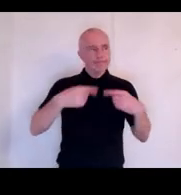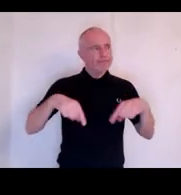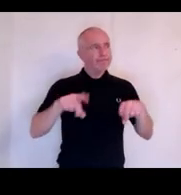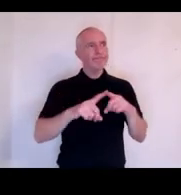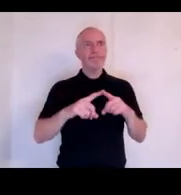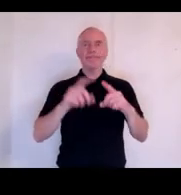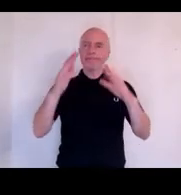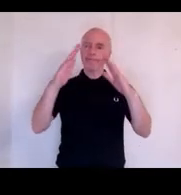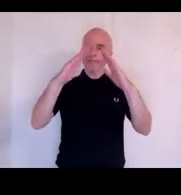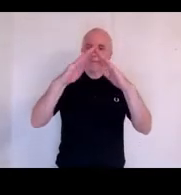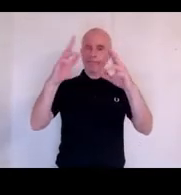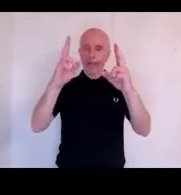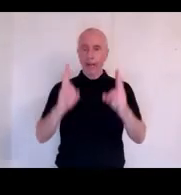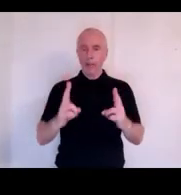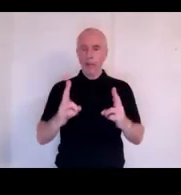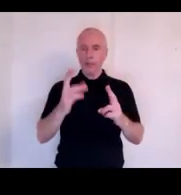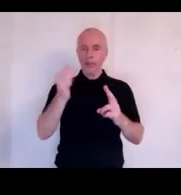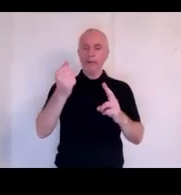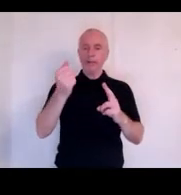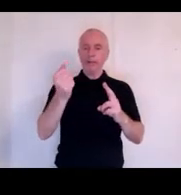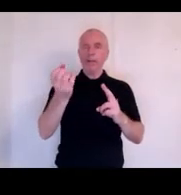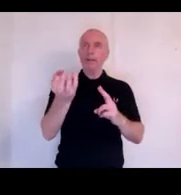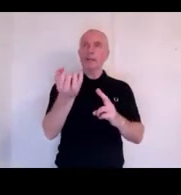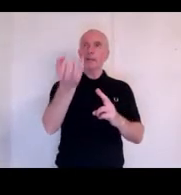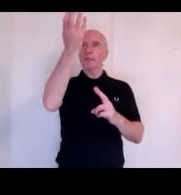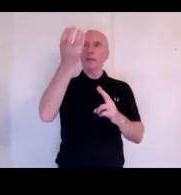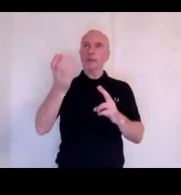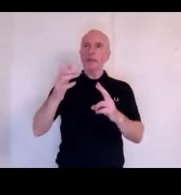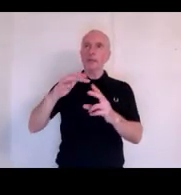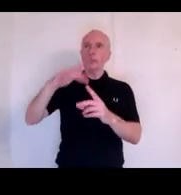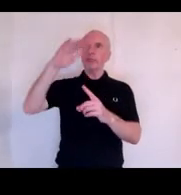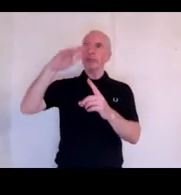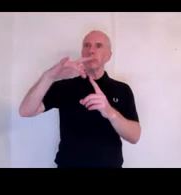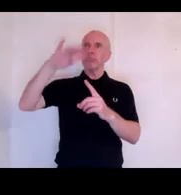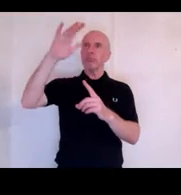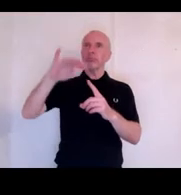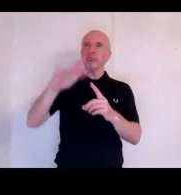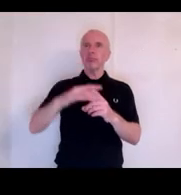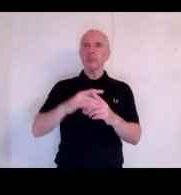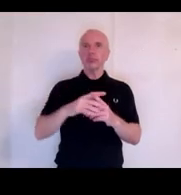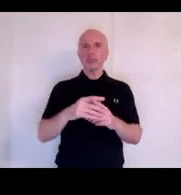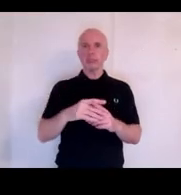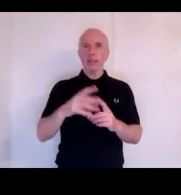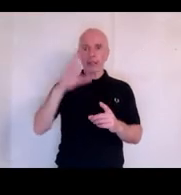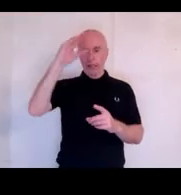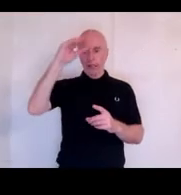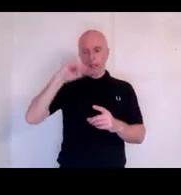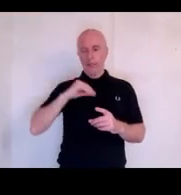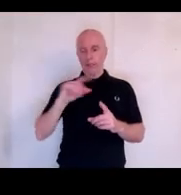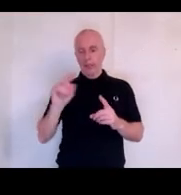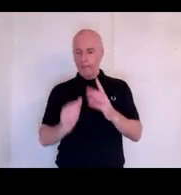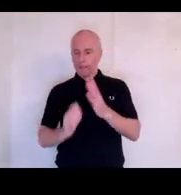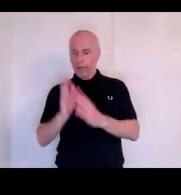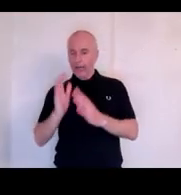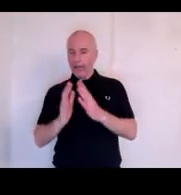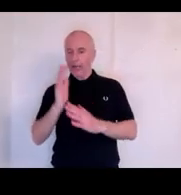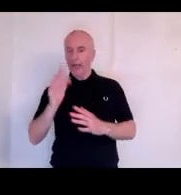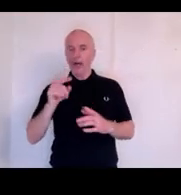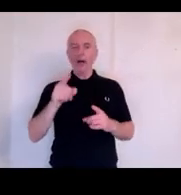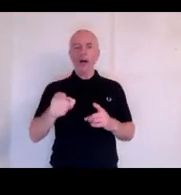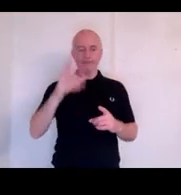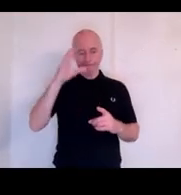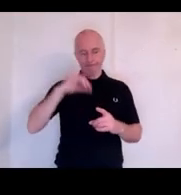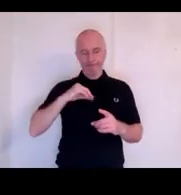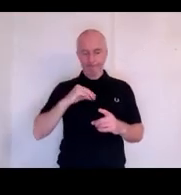preventing and warning us about fire to keep us safe every day. And most smoke